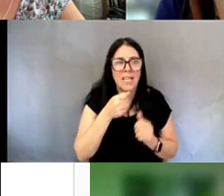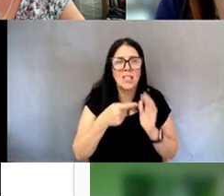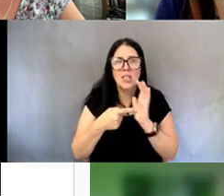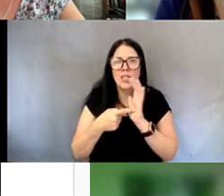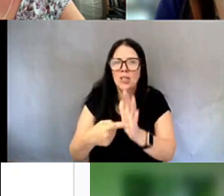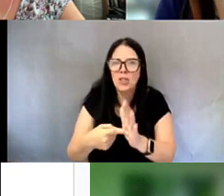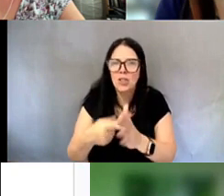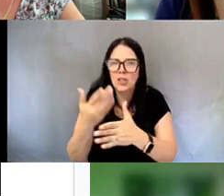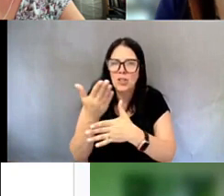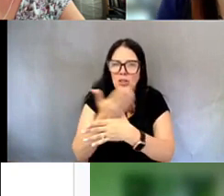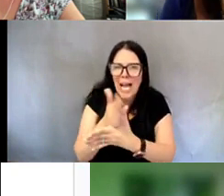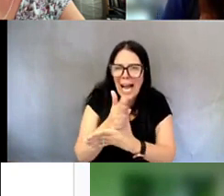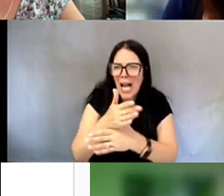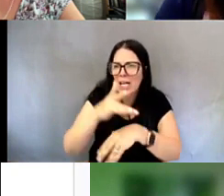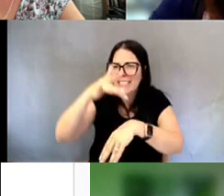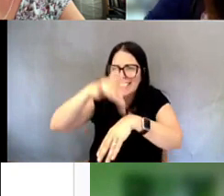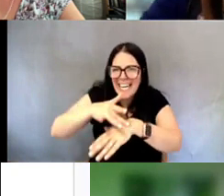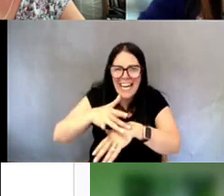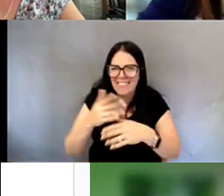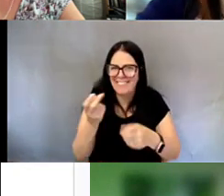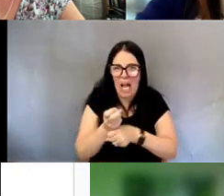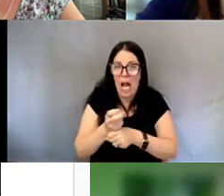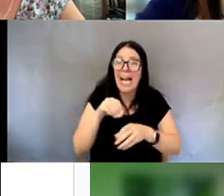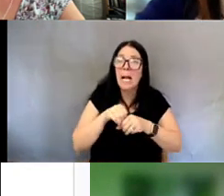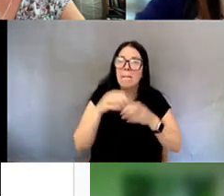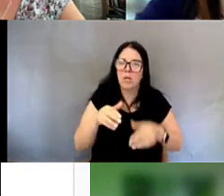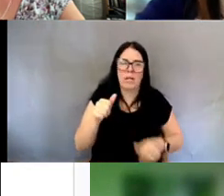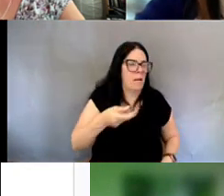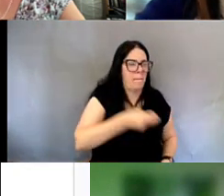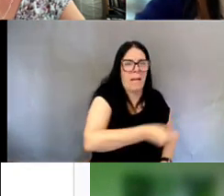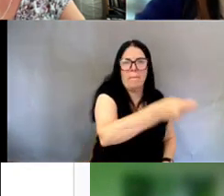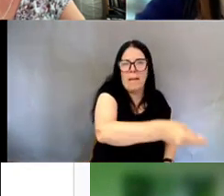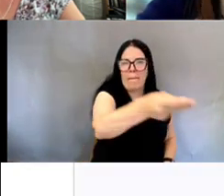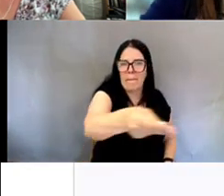kind of a different thing to deal with.